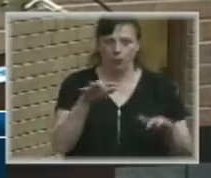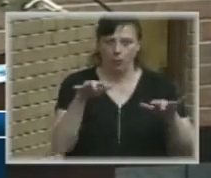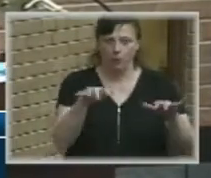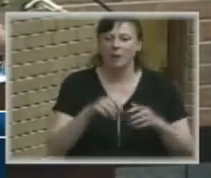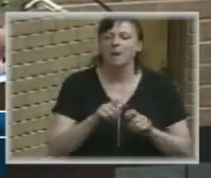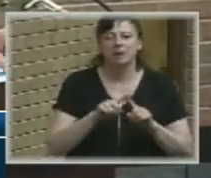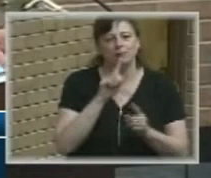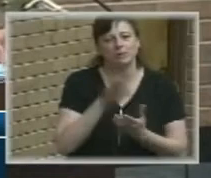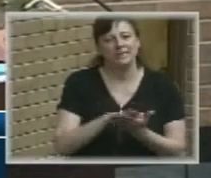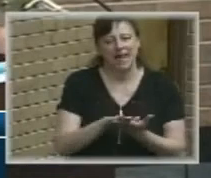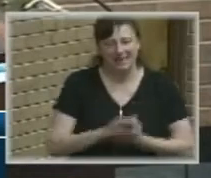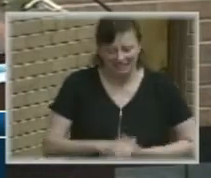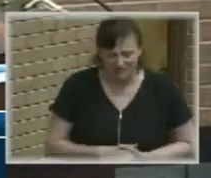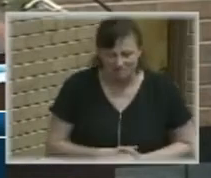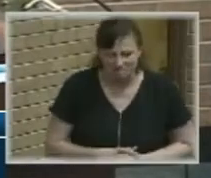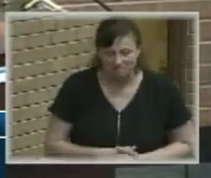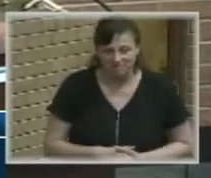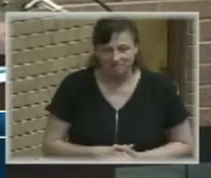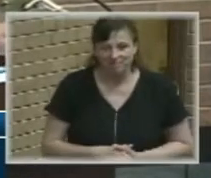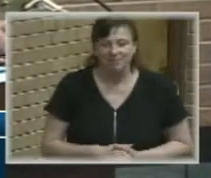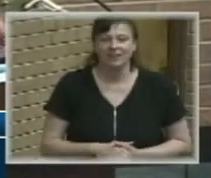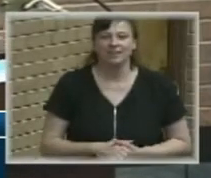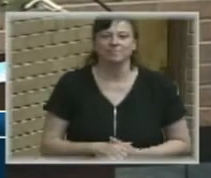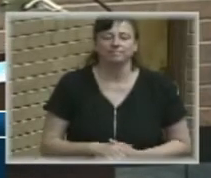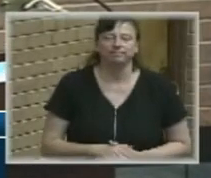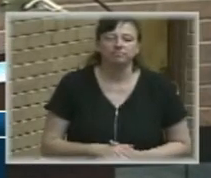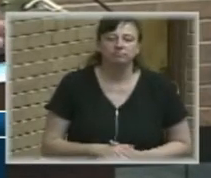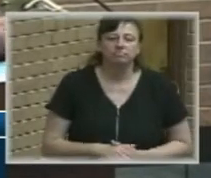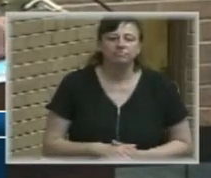nice. My